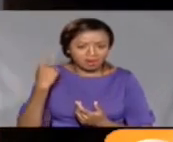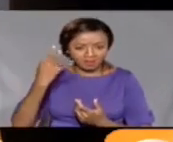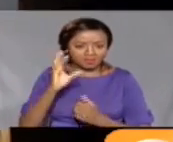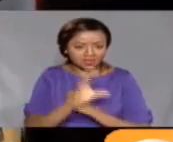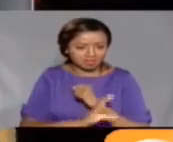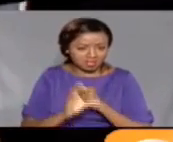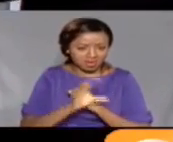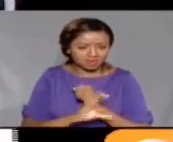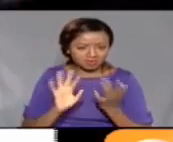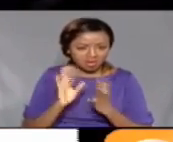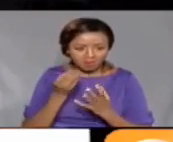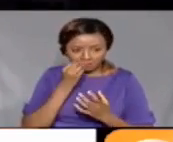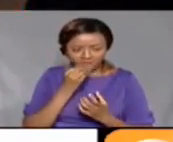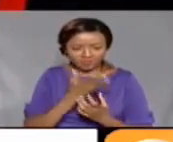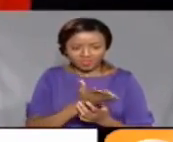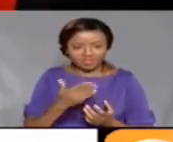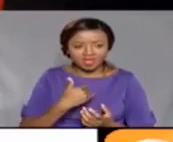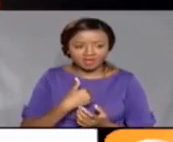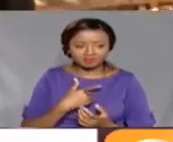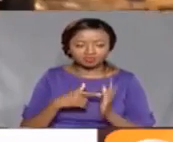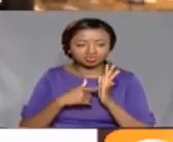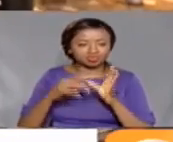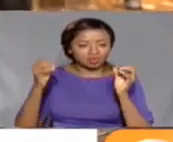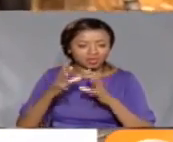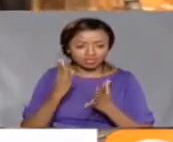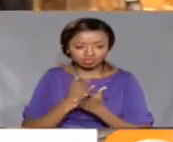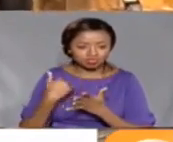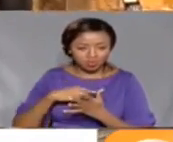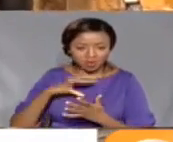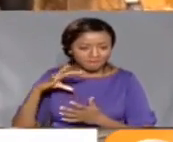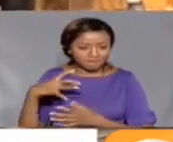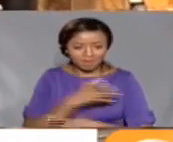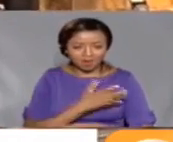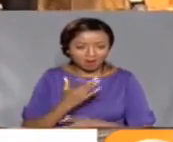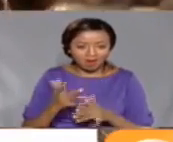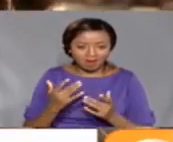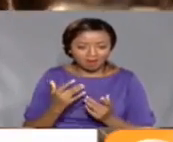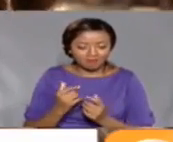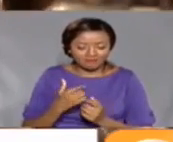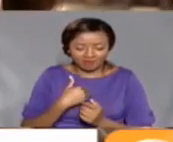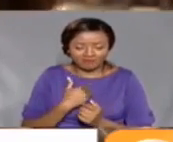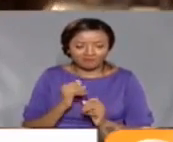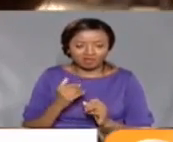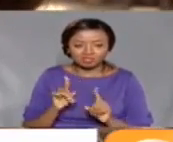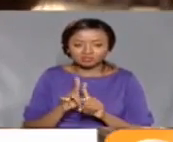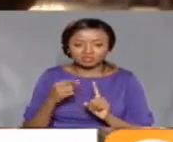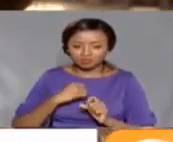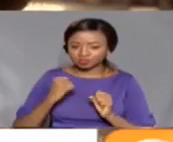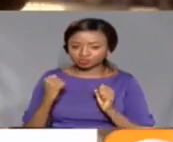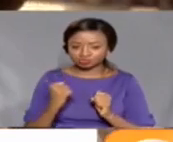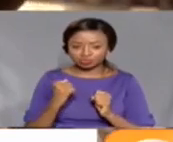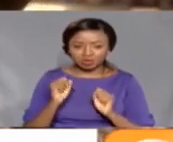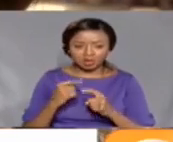country in store footprint. So it says that now we have the bargaining power. We are able to enjoy the benefits of